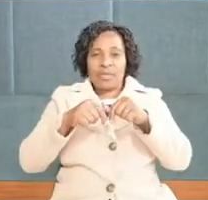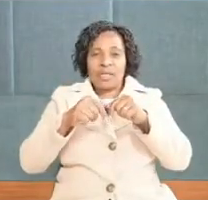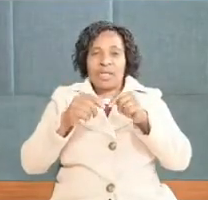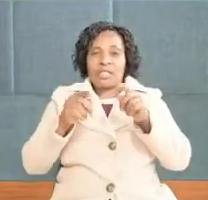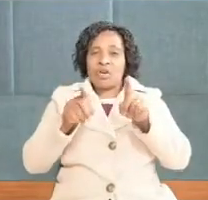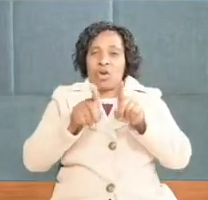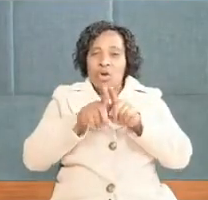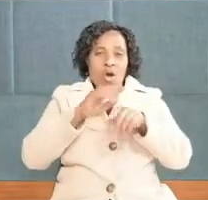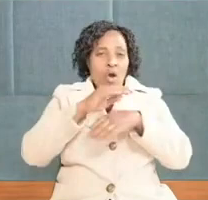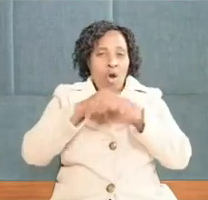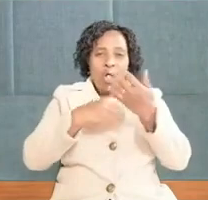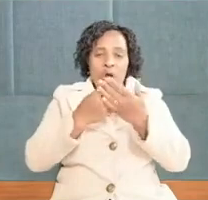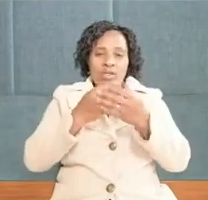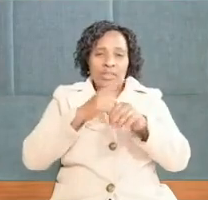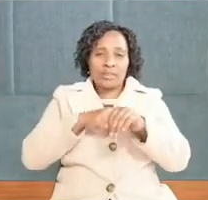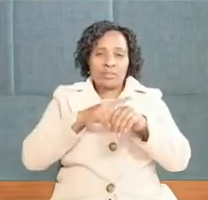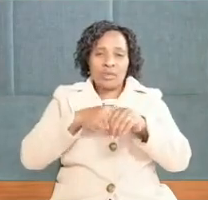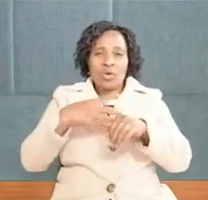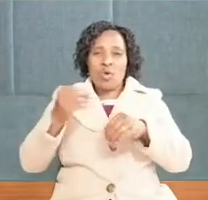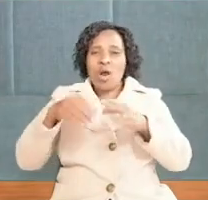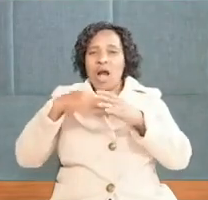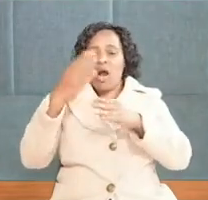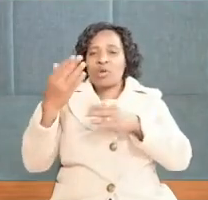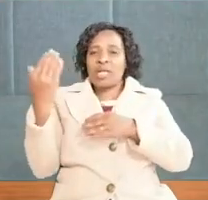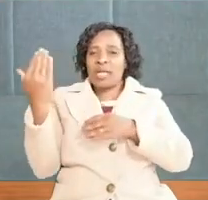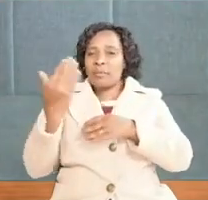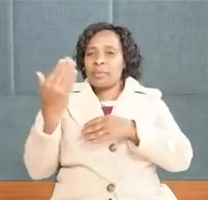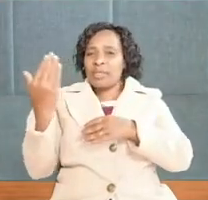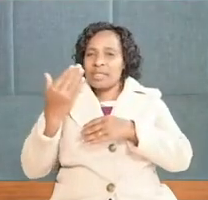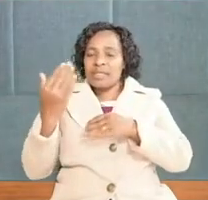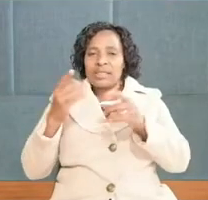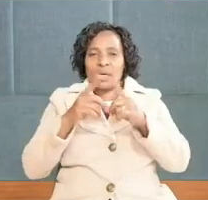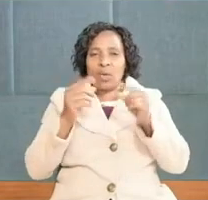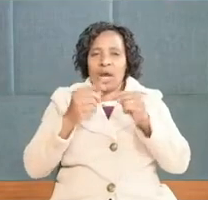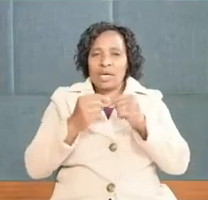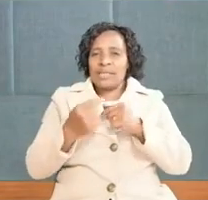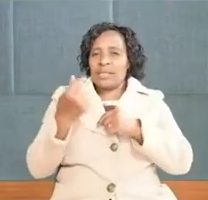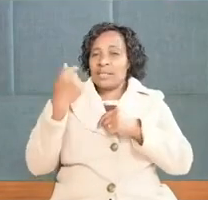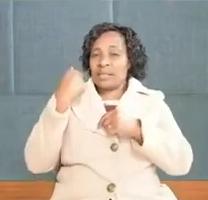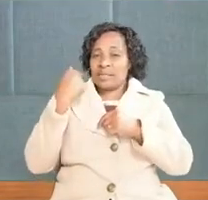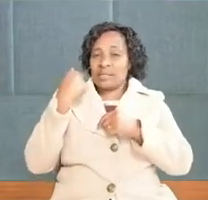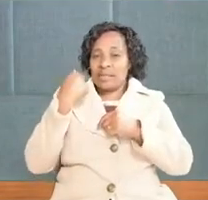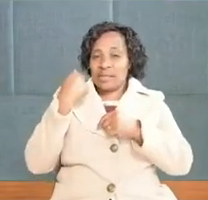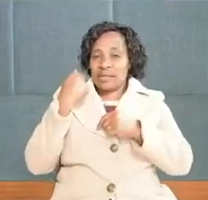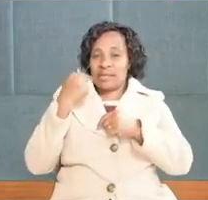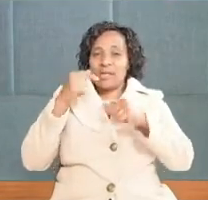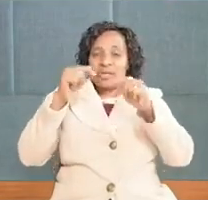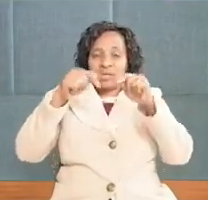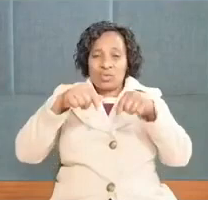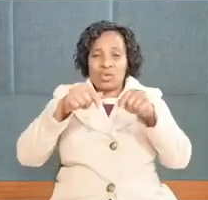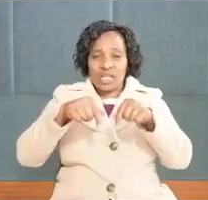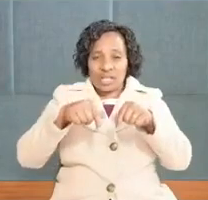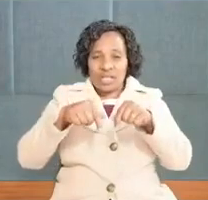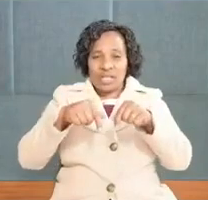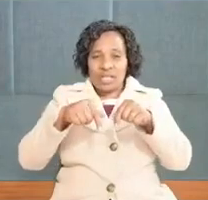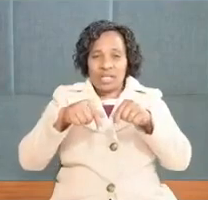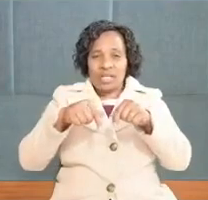today, all the time. Go out and preach the word yesterday.